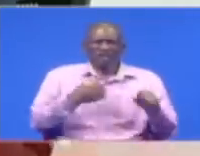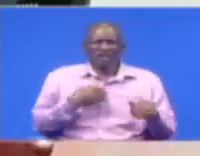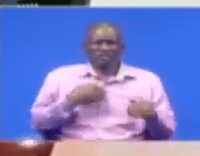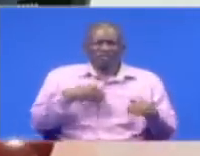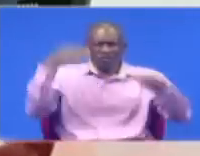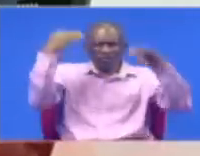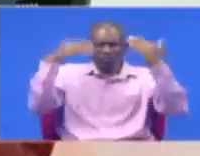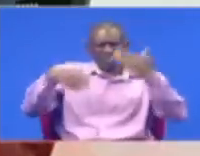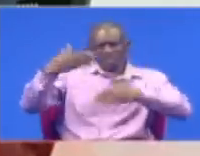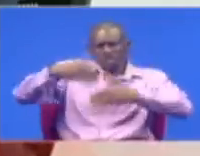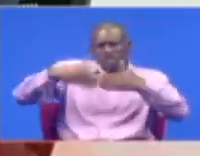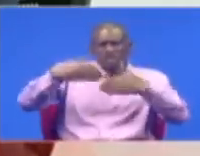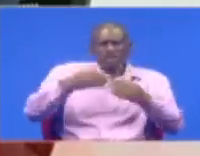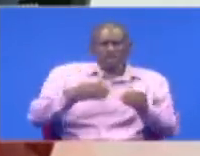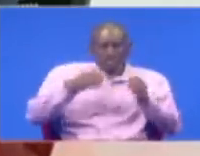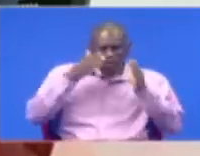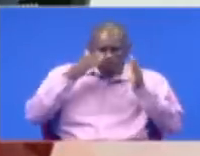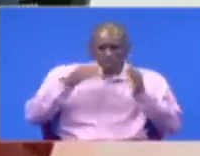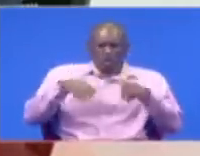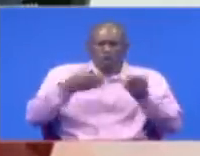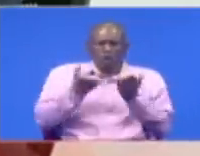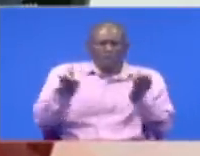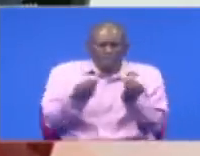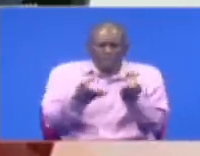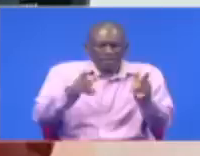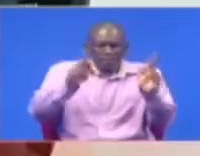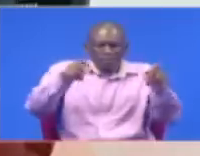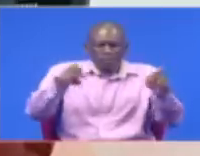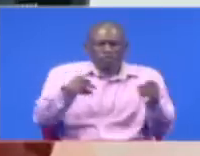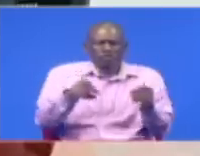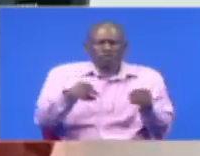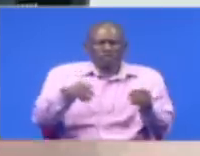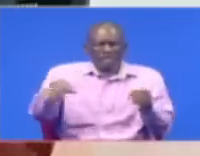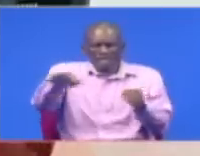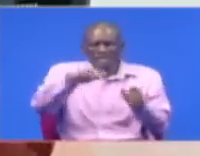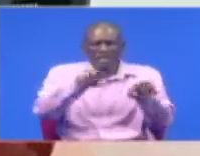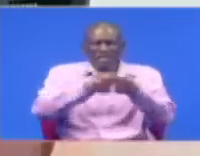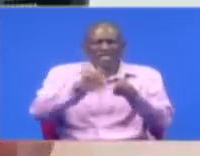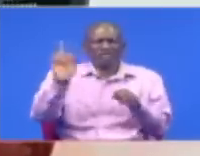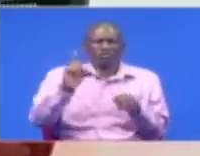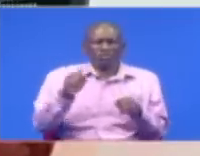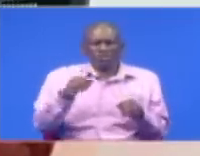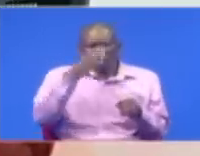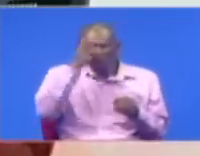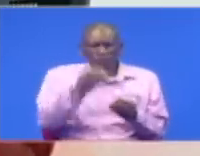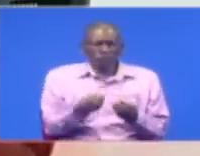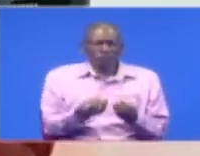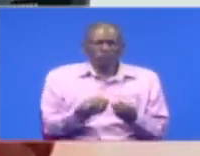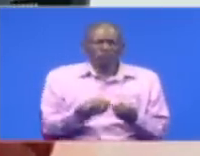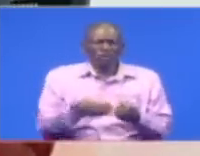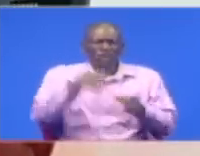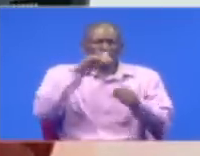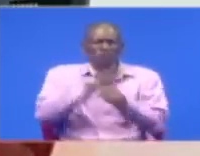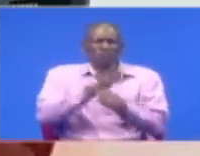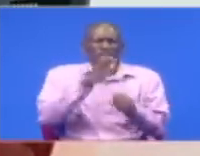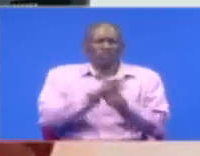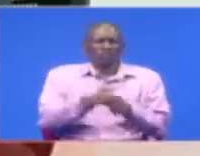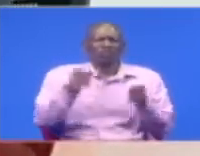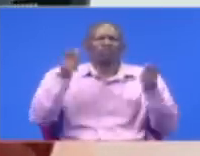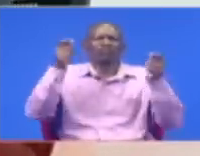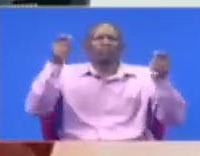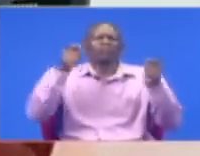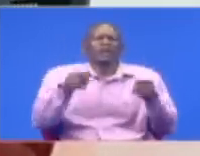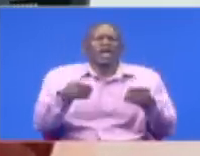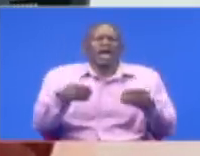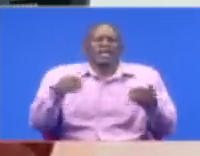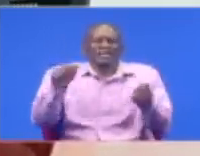to the human population around the city of Nairobi because of the rampant wastage that used